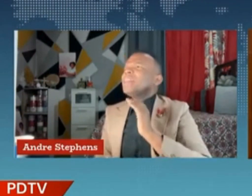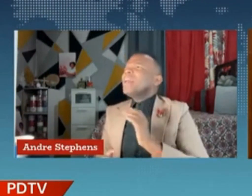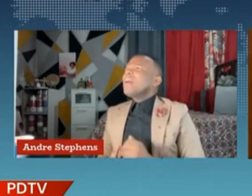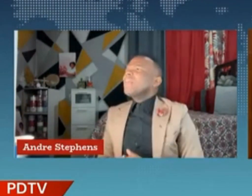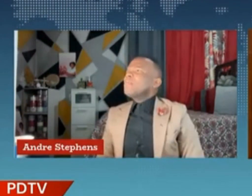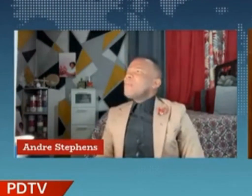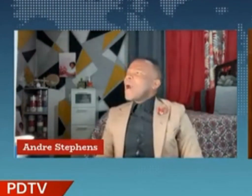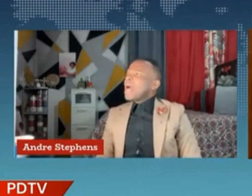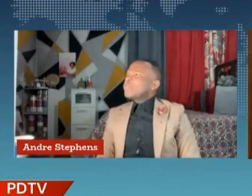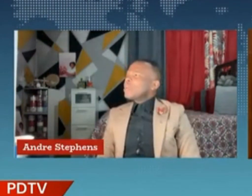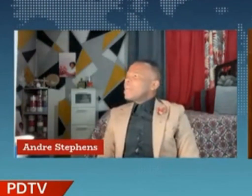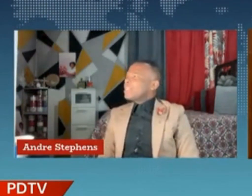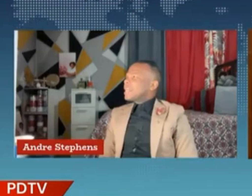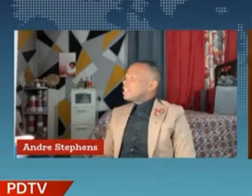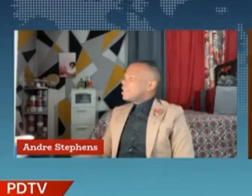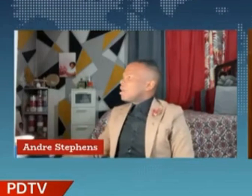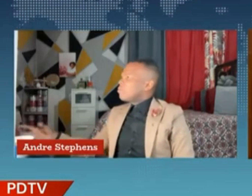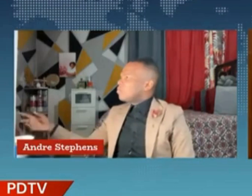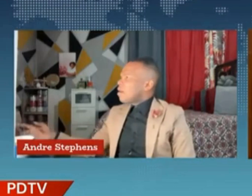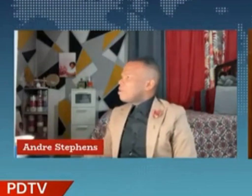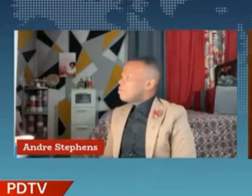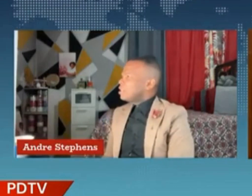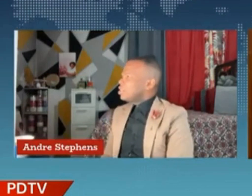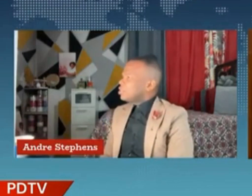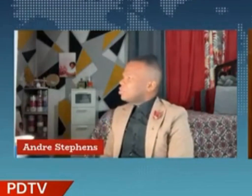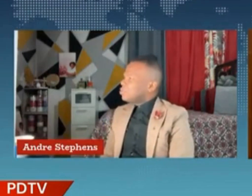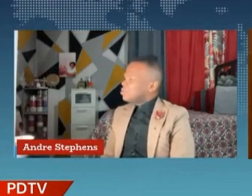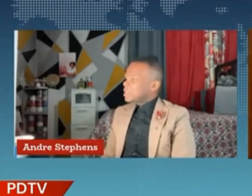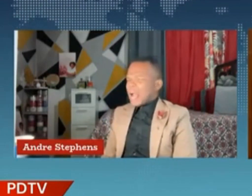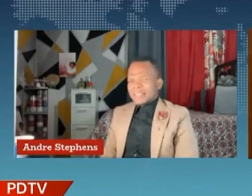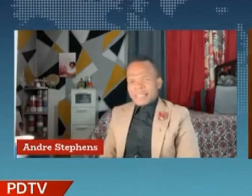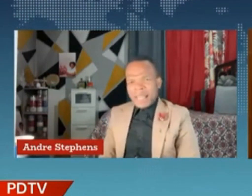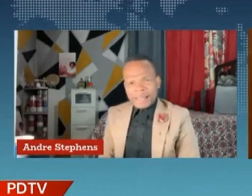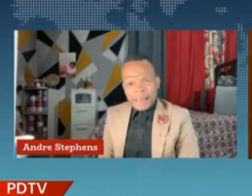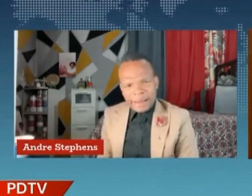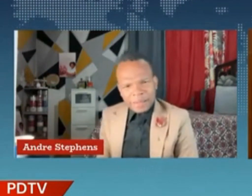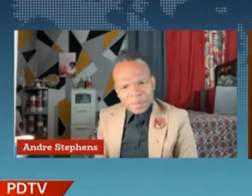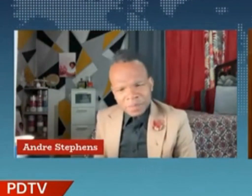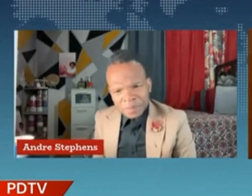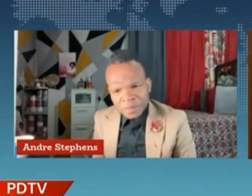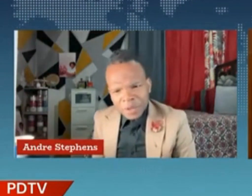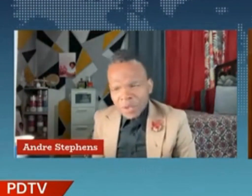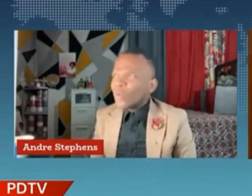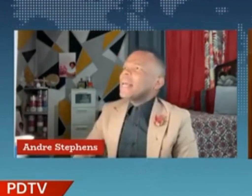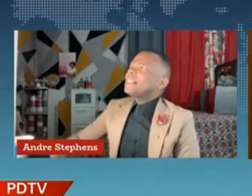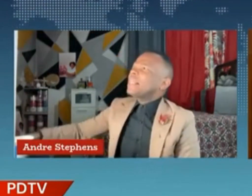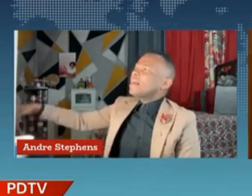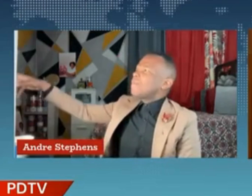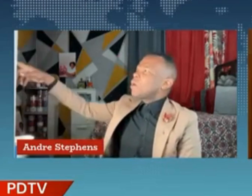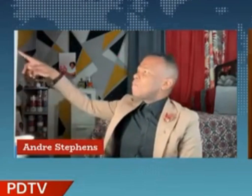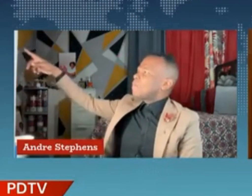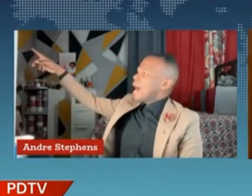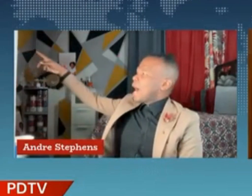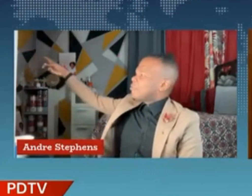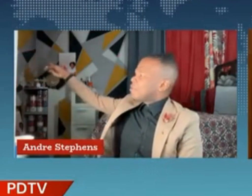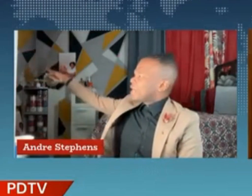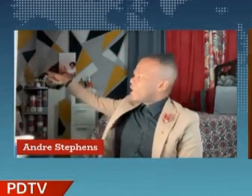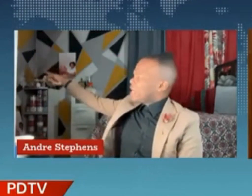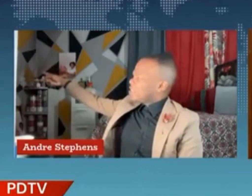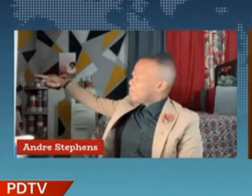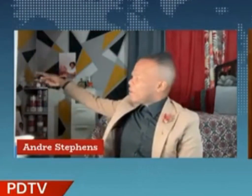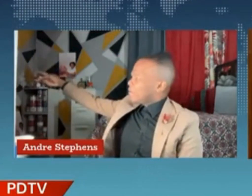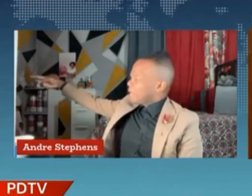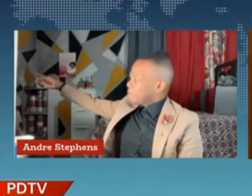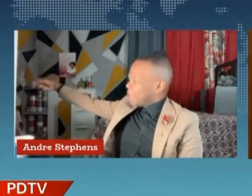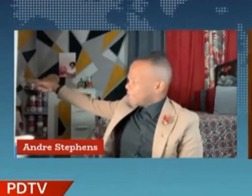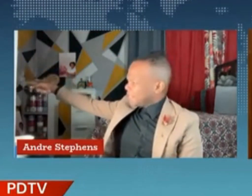When I think of the band raiders, I think about Bobby Montague used car scandal. When I think about band